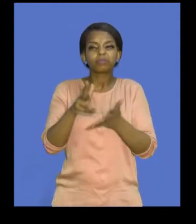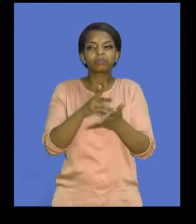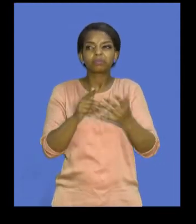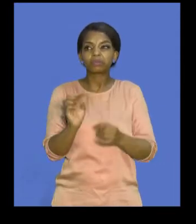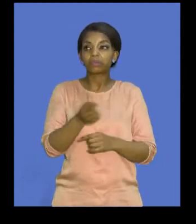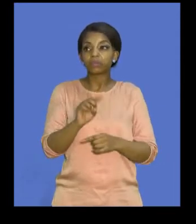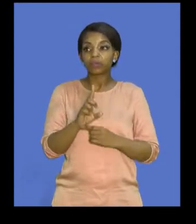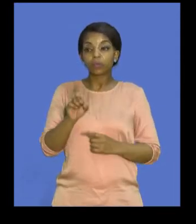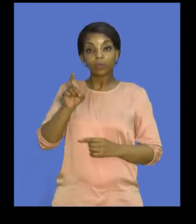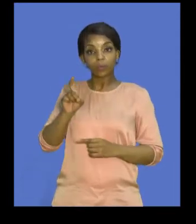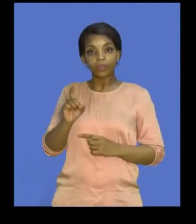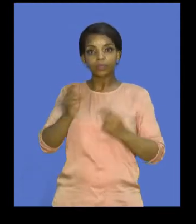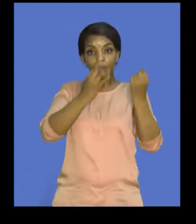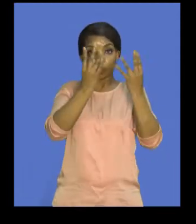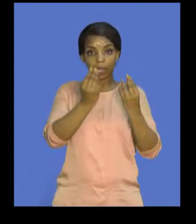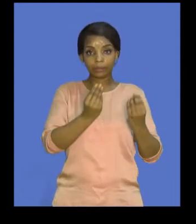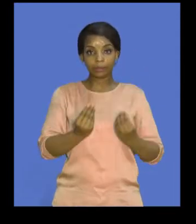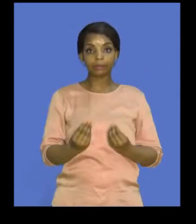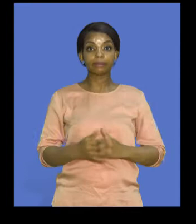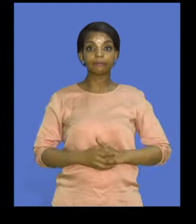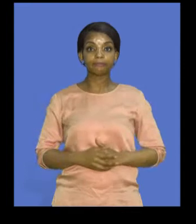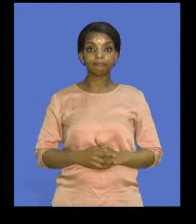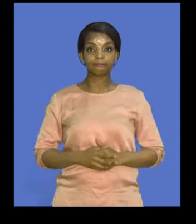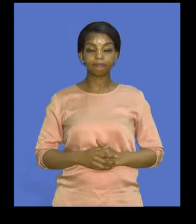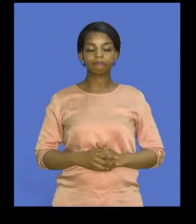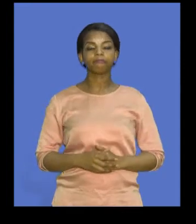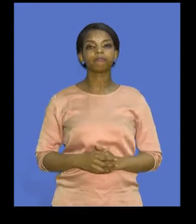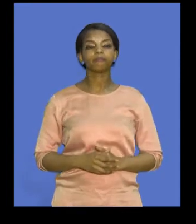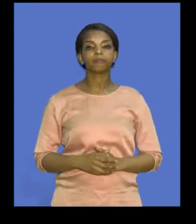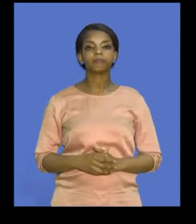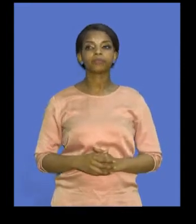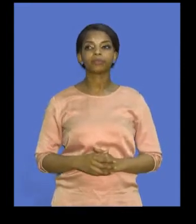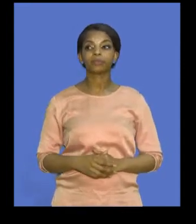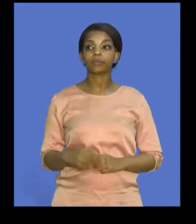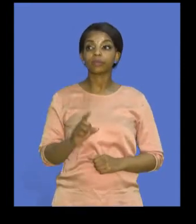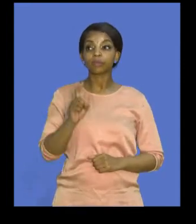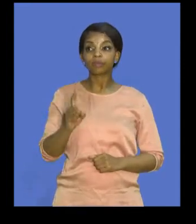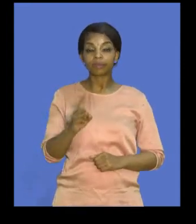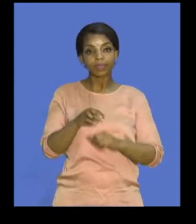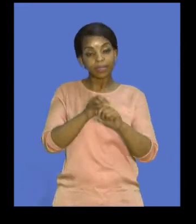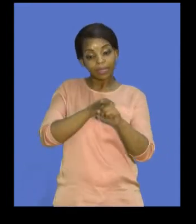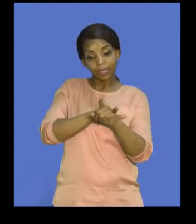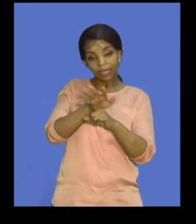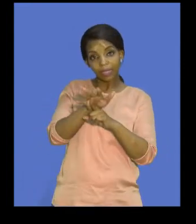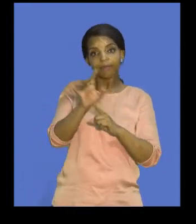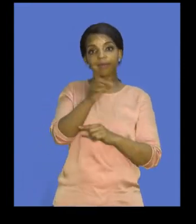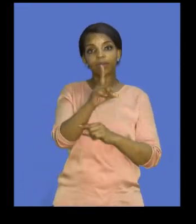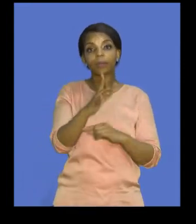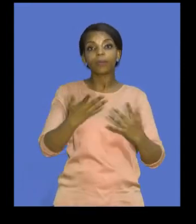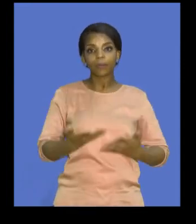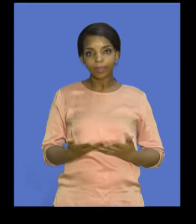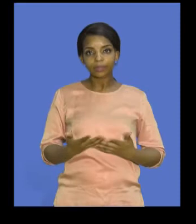Okay. Have you ever thought about factors that affect the magnitude and direction? The moment we